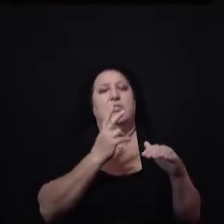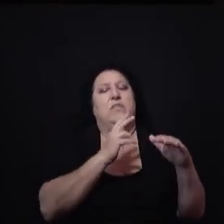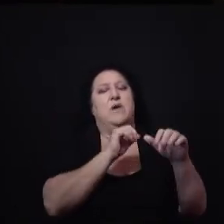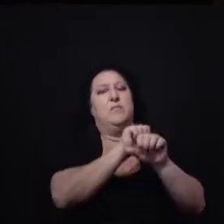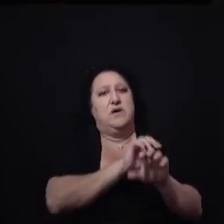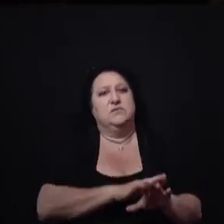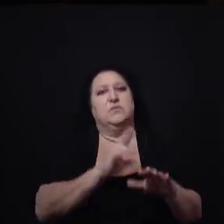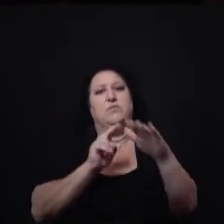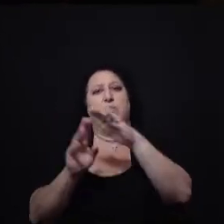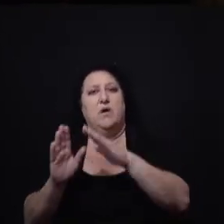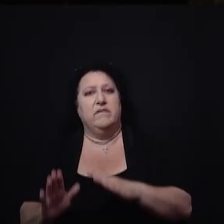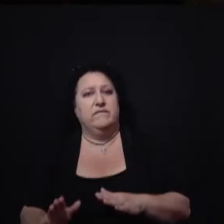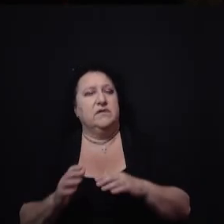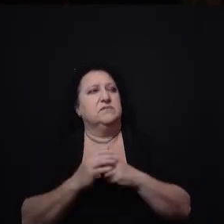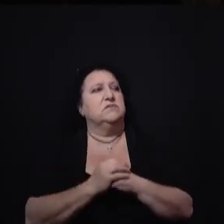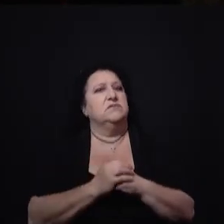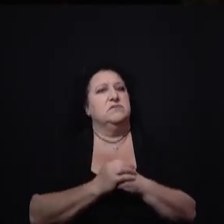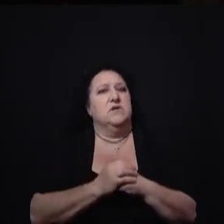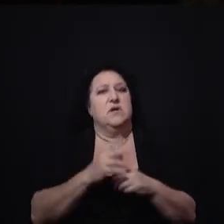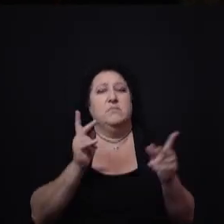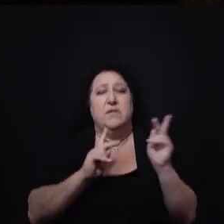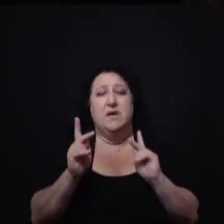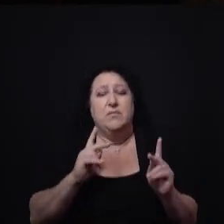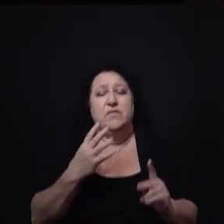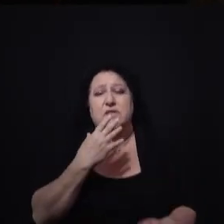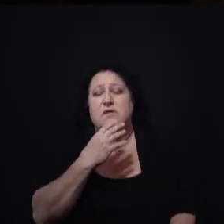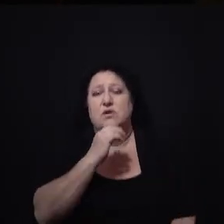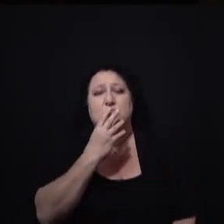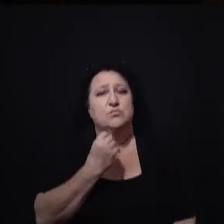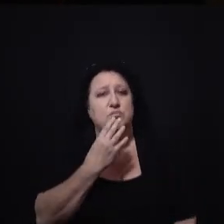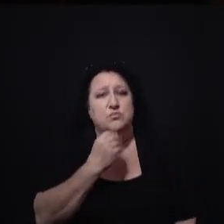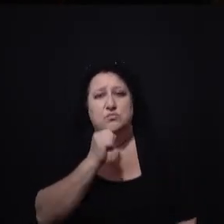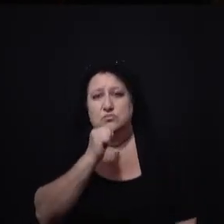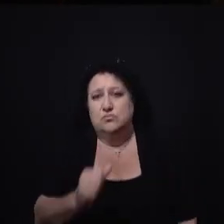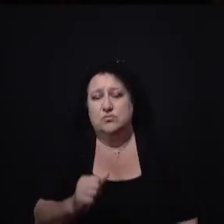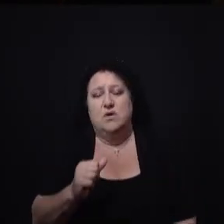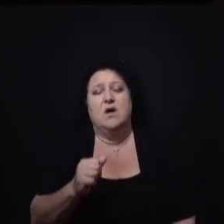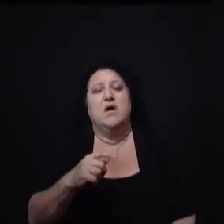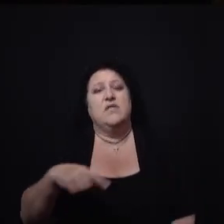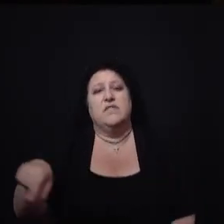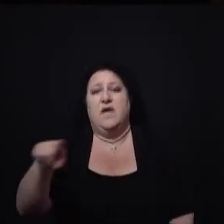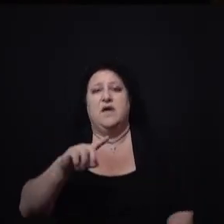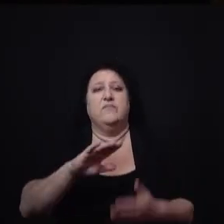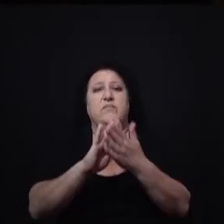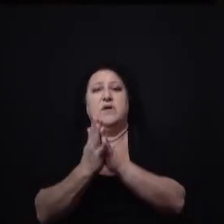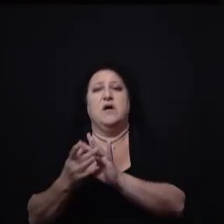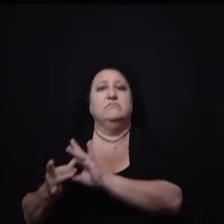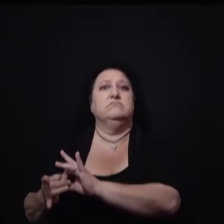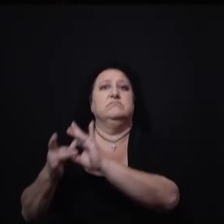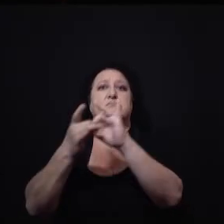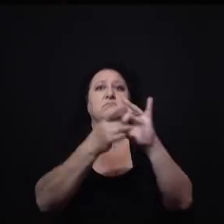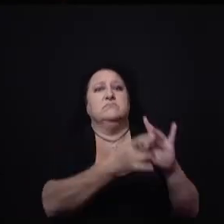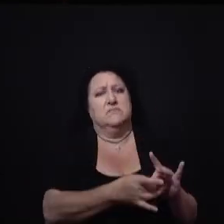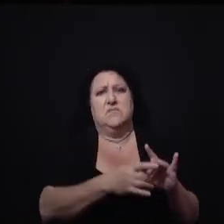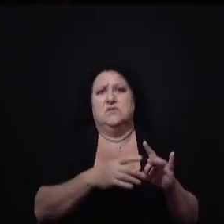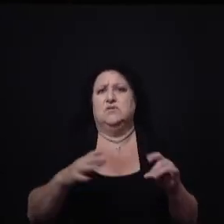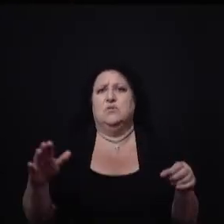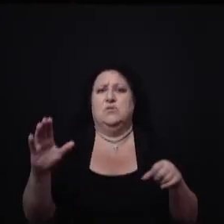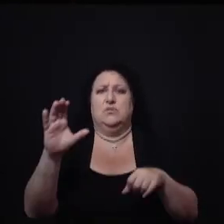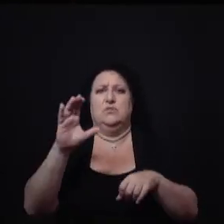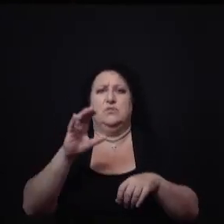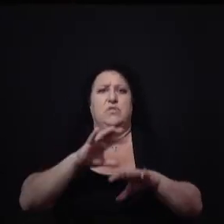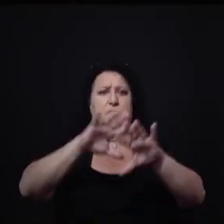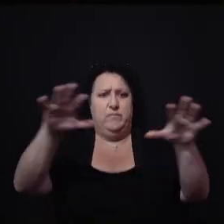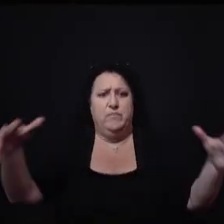is, the Gentiles have become fellow heirs, members of the same body, and sharers